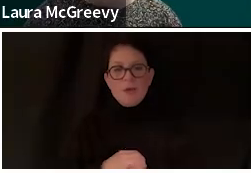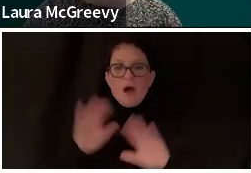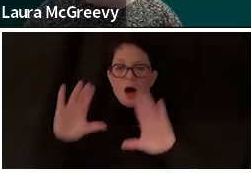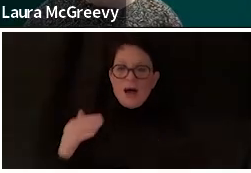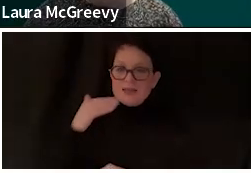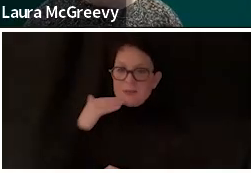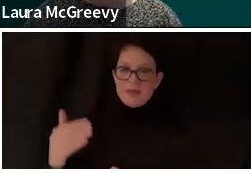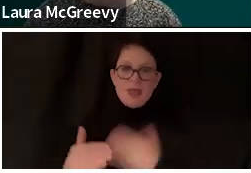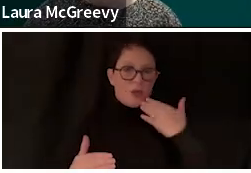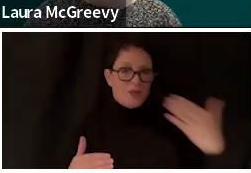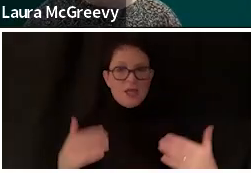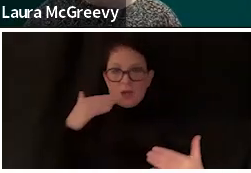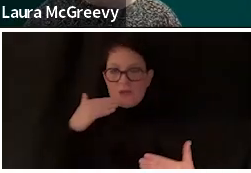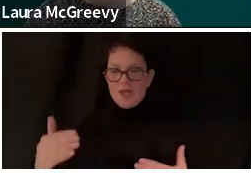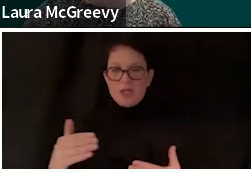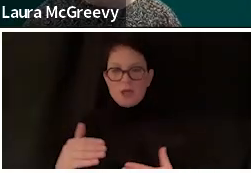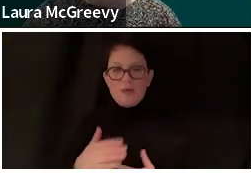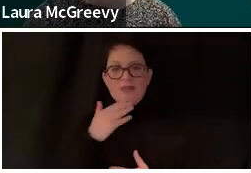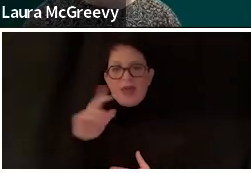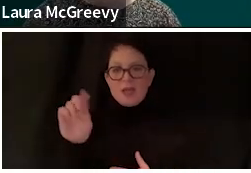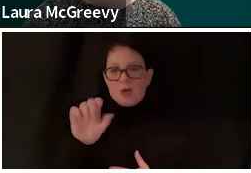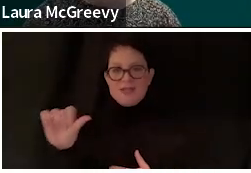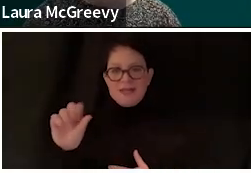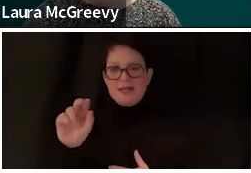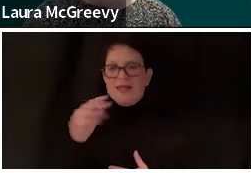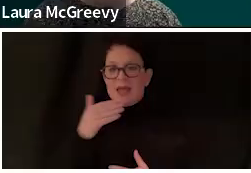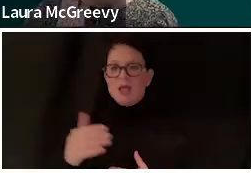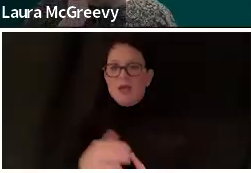Awesome. Thank you. Thanks, Dee. Thank you. You're welcome.